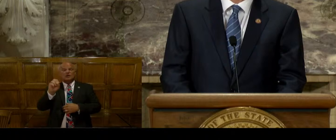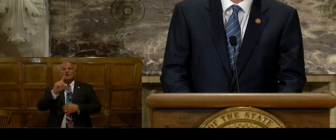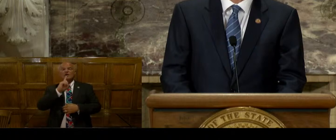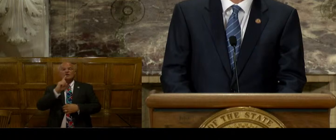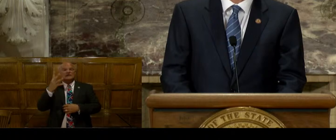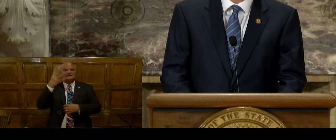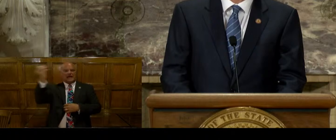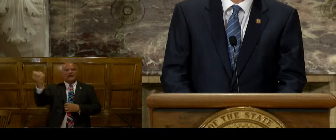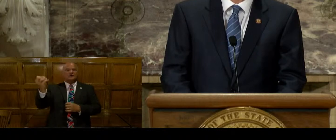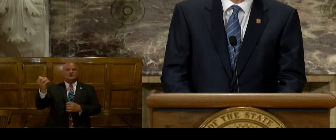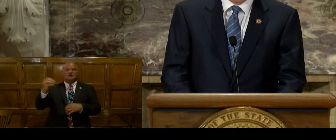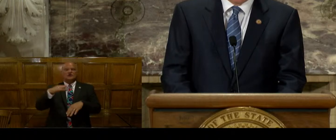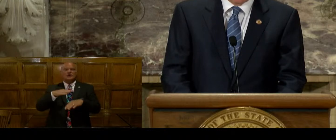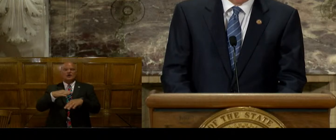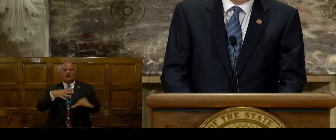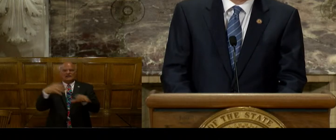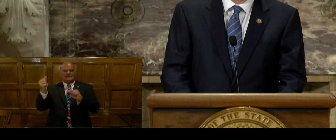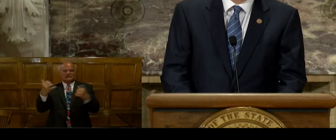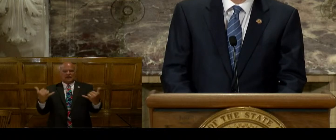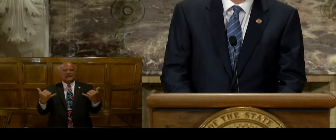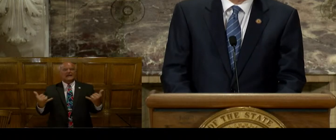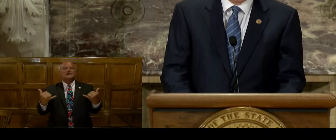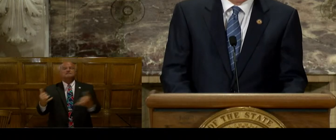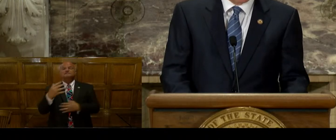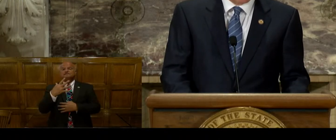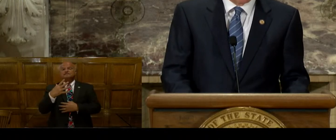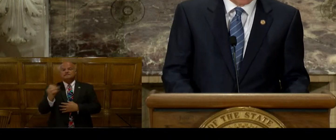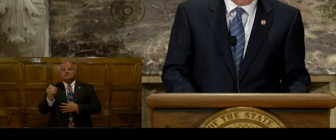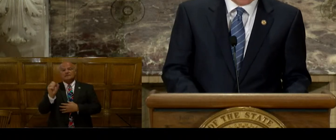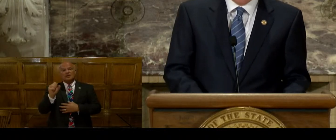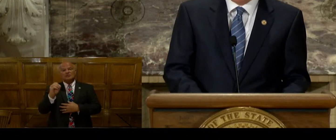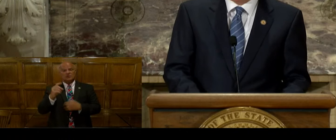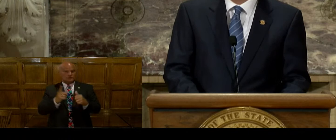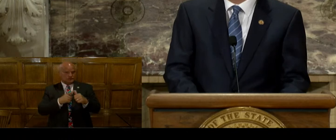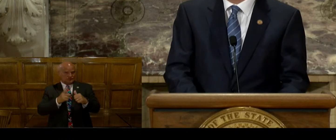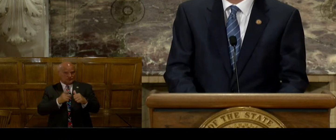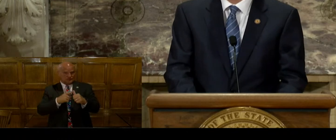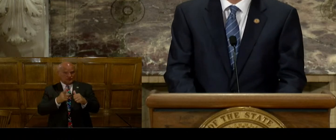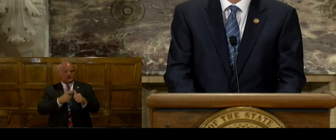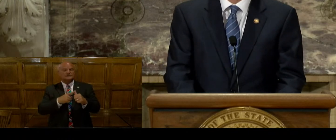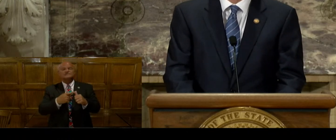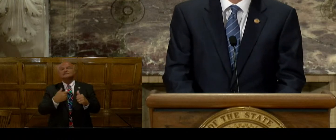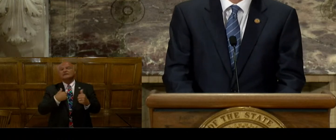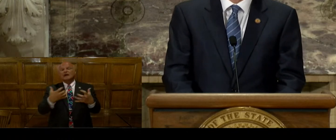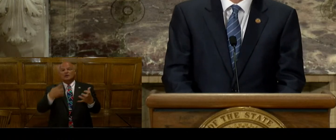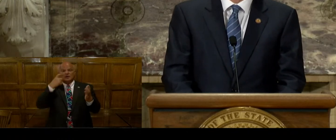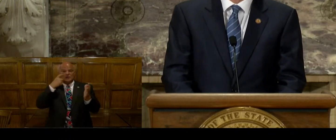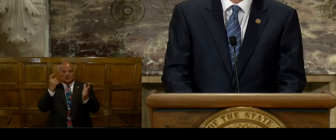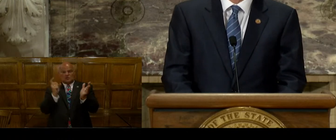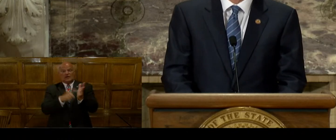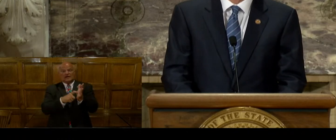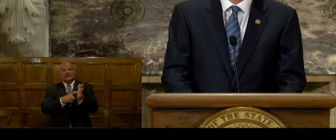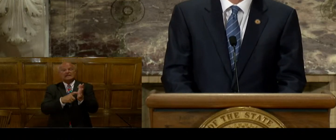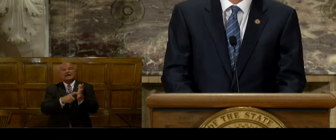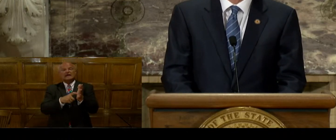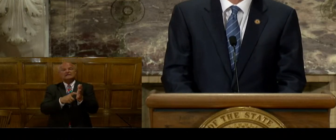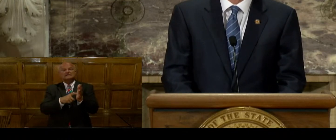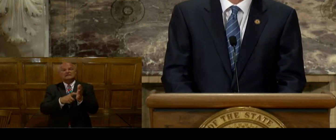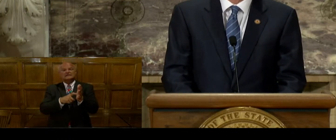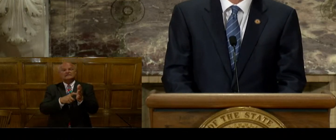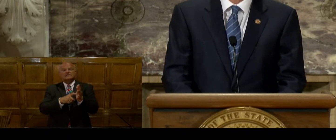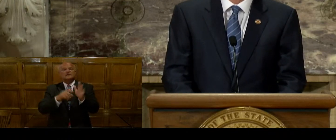is out on leave. And so first, let me recognize